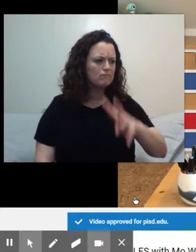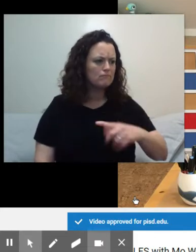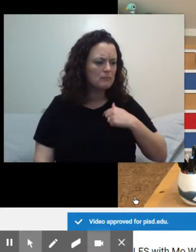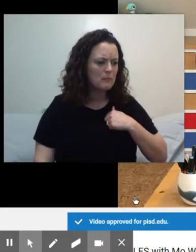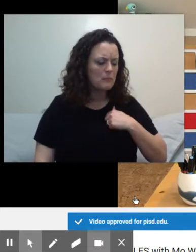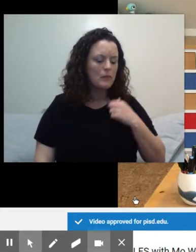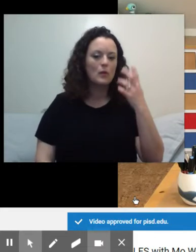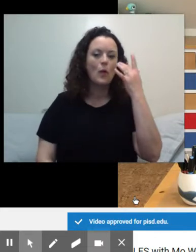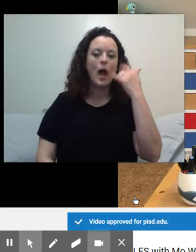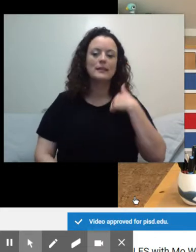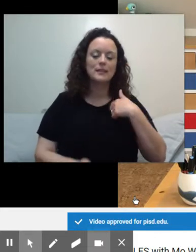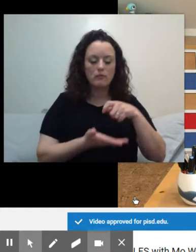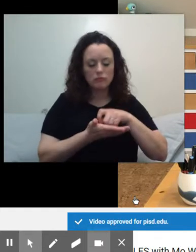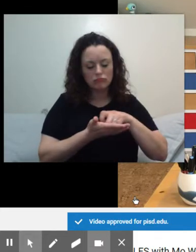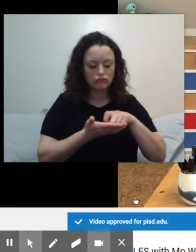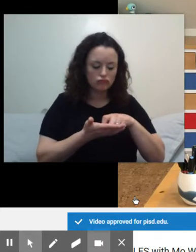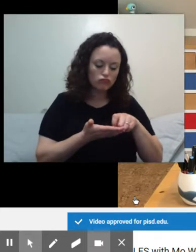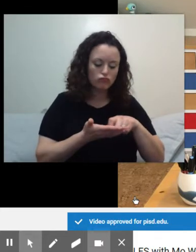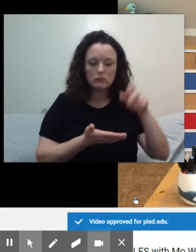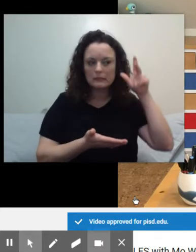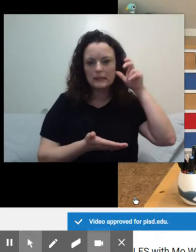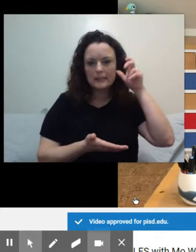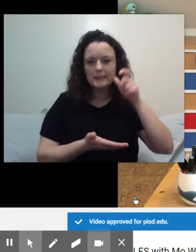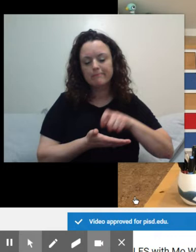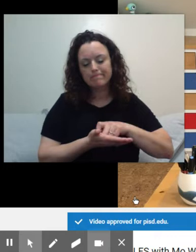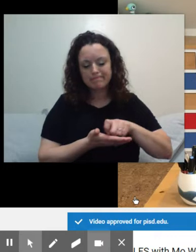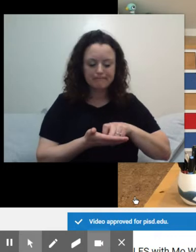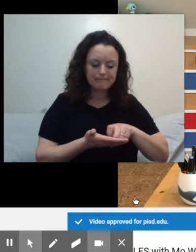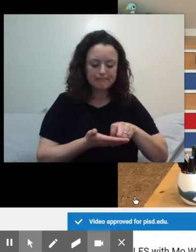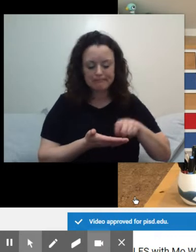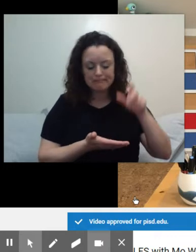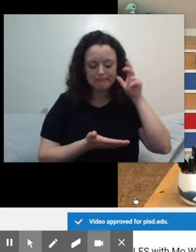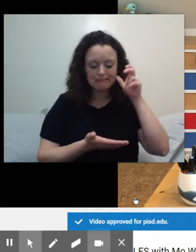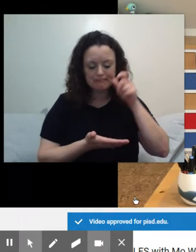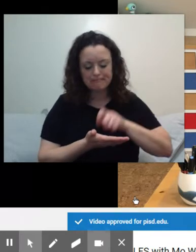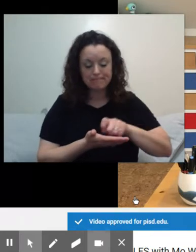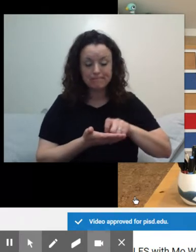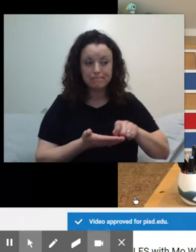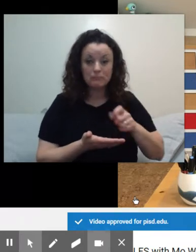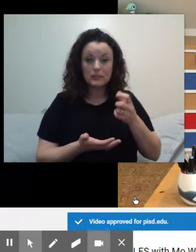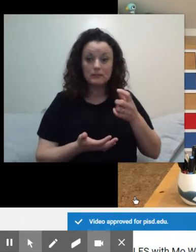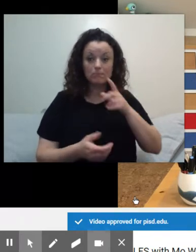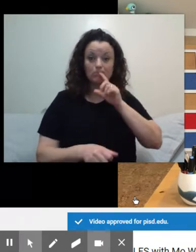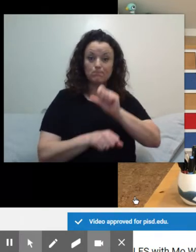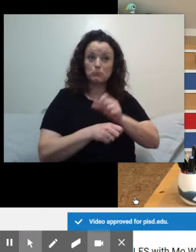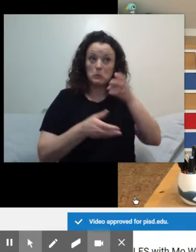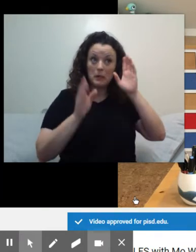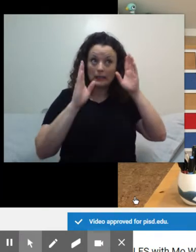sit there and doodle while I was listening to what the teachers had to say. But I was paying attention.